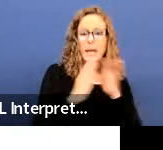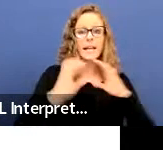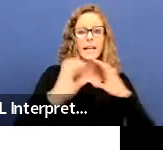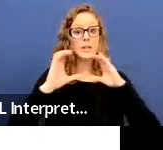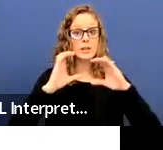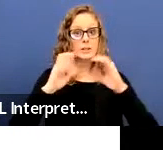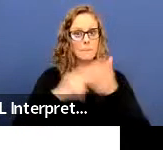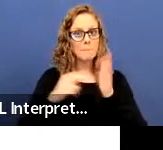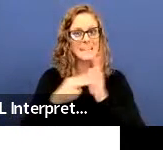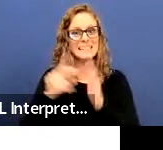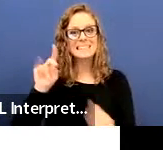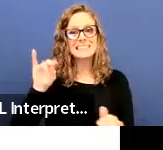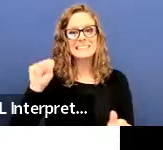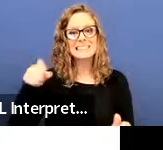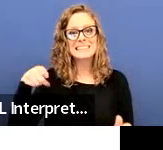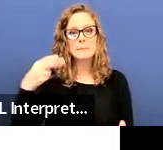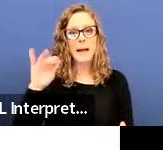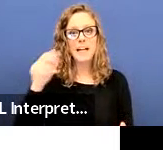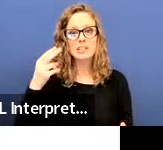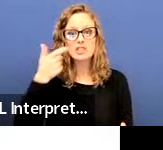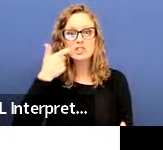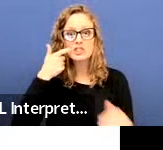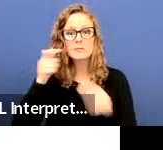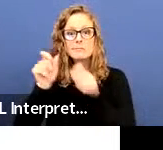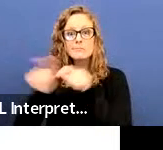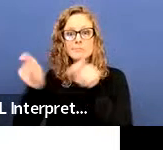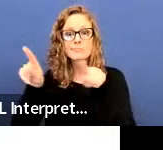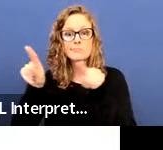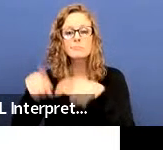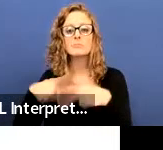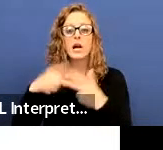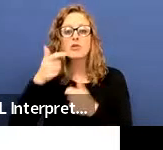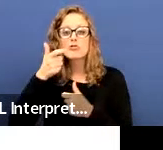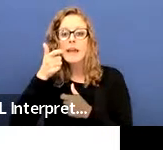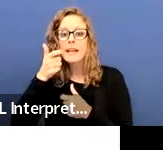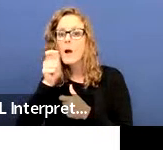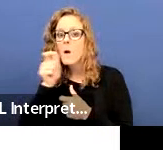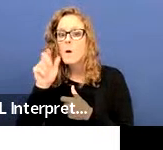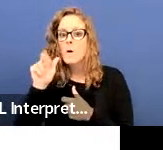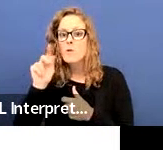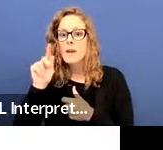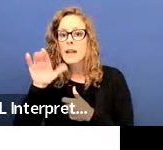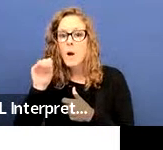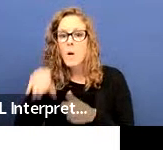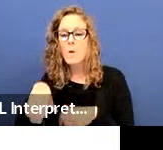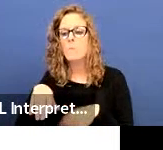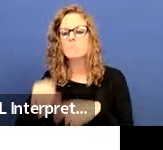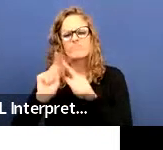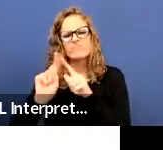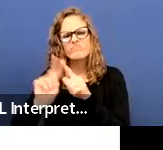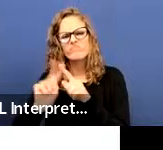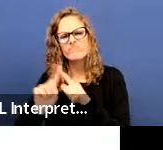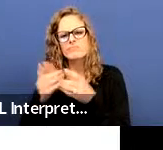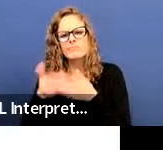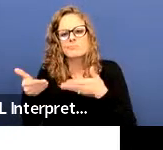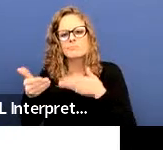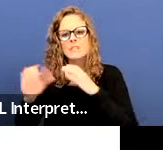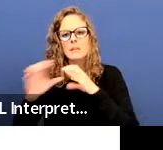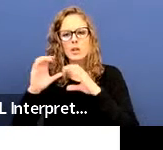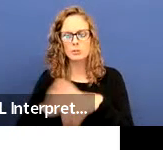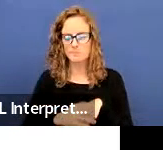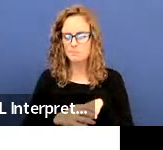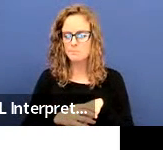includes dispatch. That includes the radios that we use and all of the different communication